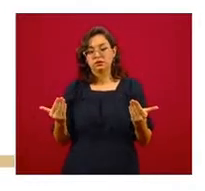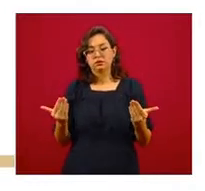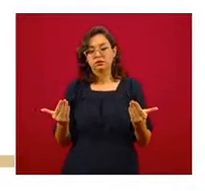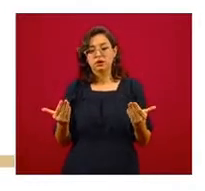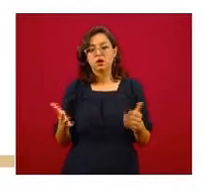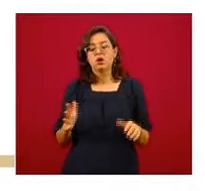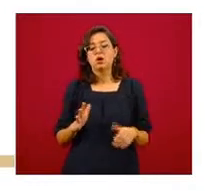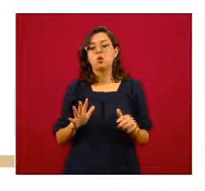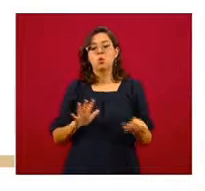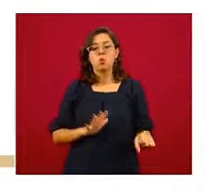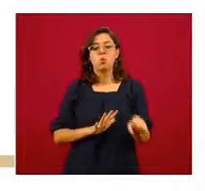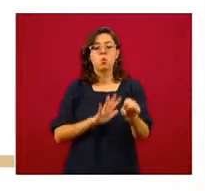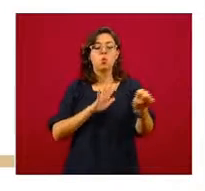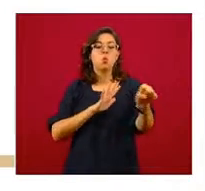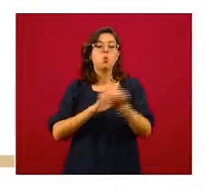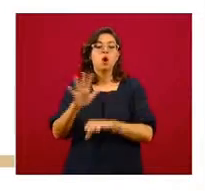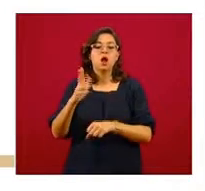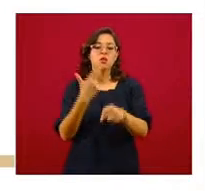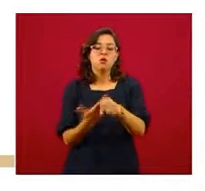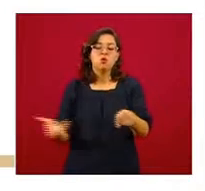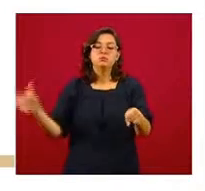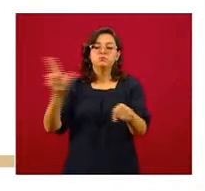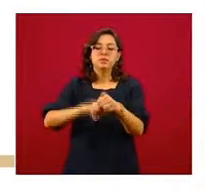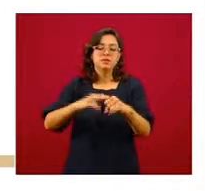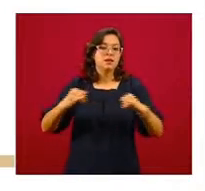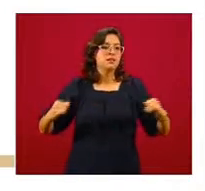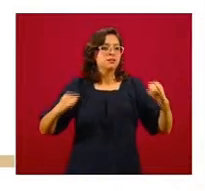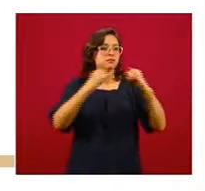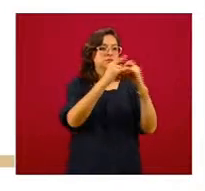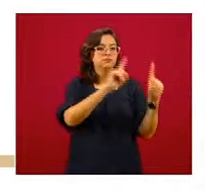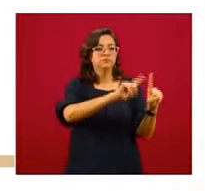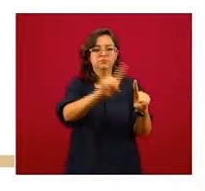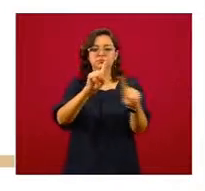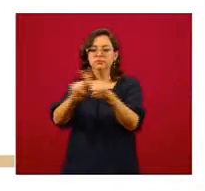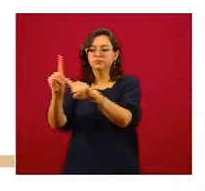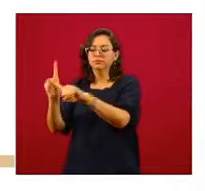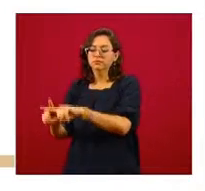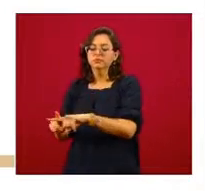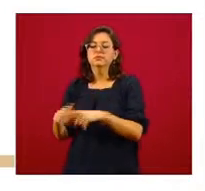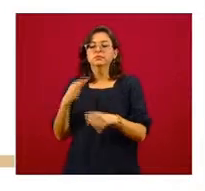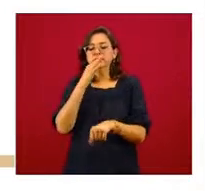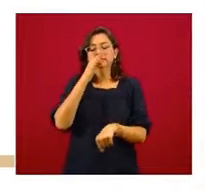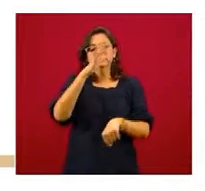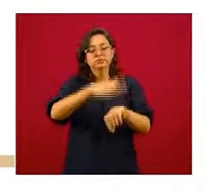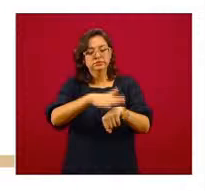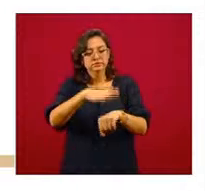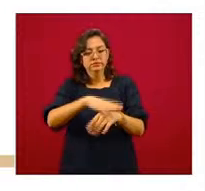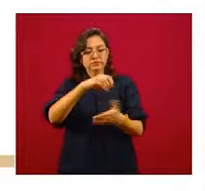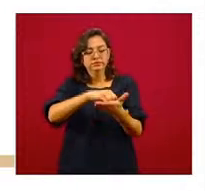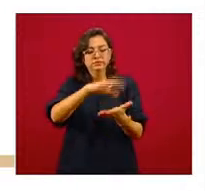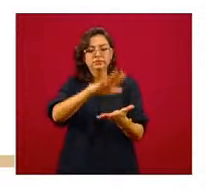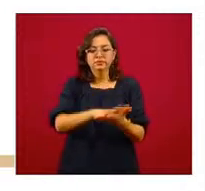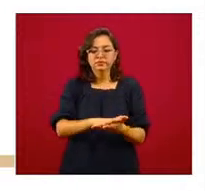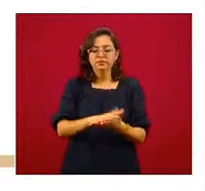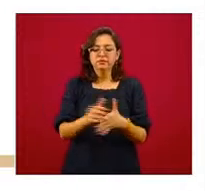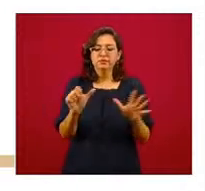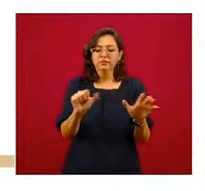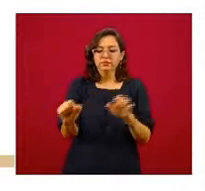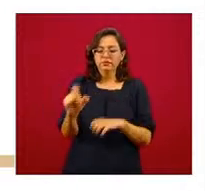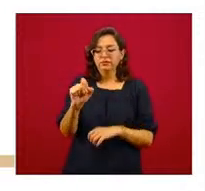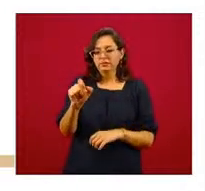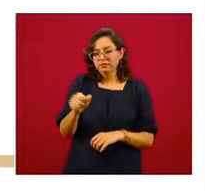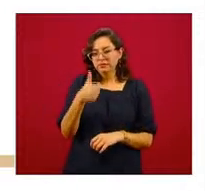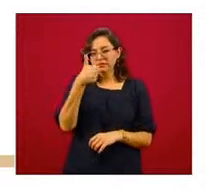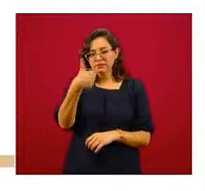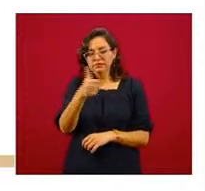see the same information but broken down into institution. The institution that